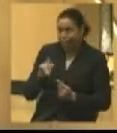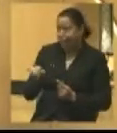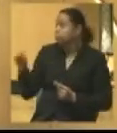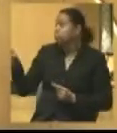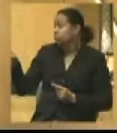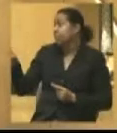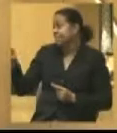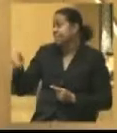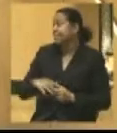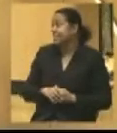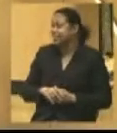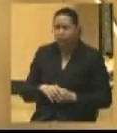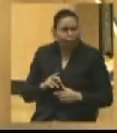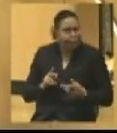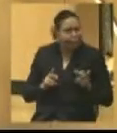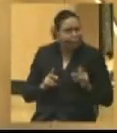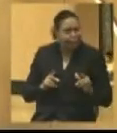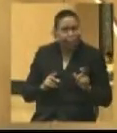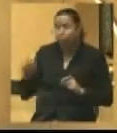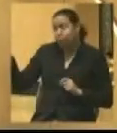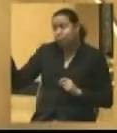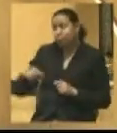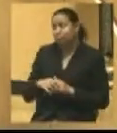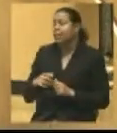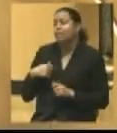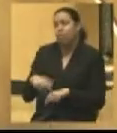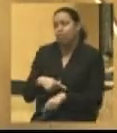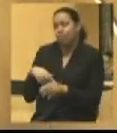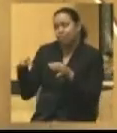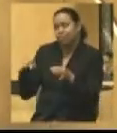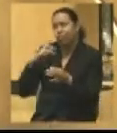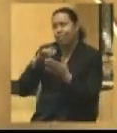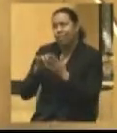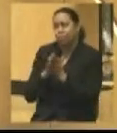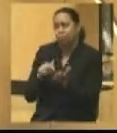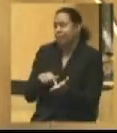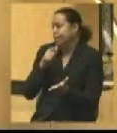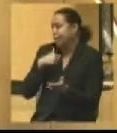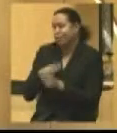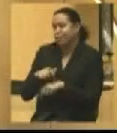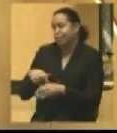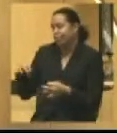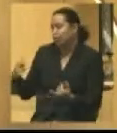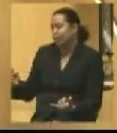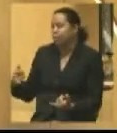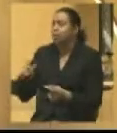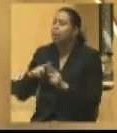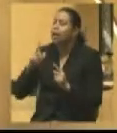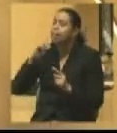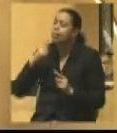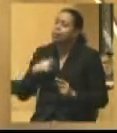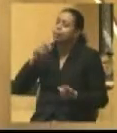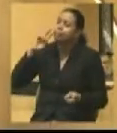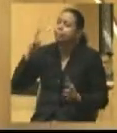did. This is In one of Kentucky? this is one of those cases where I have a long explanation for this in the book. I didn't have time to do it here, but I think we misunderstand